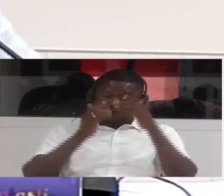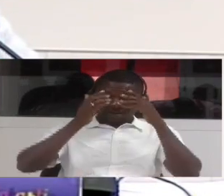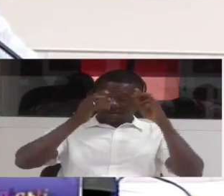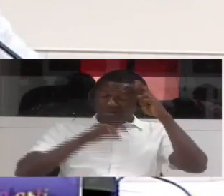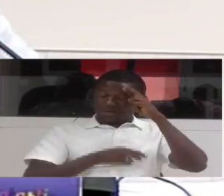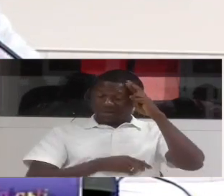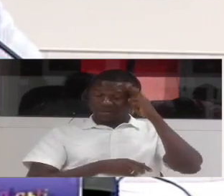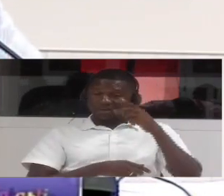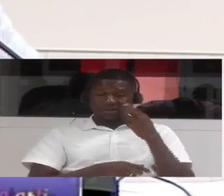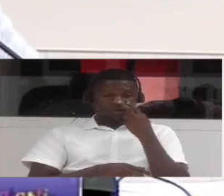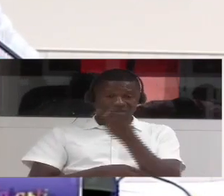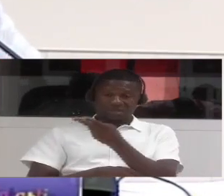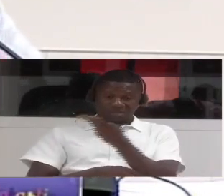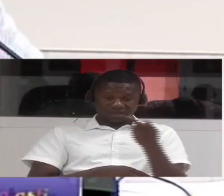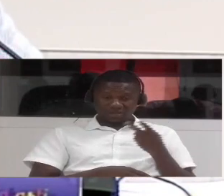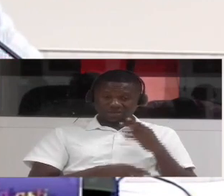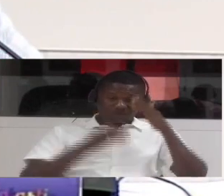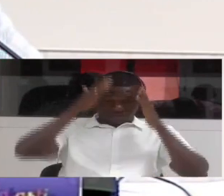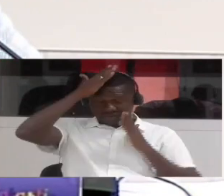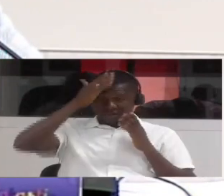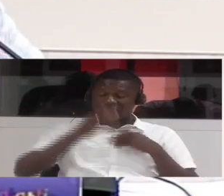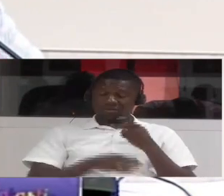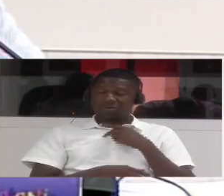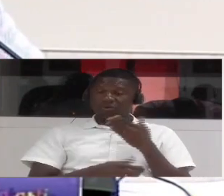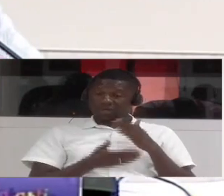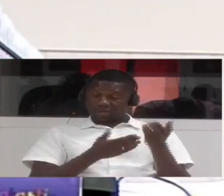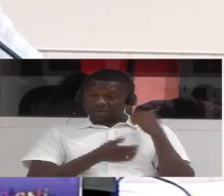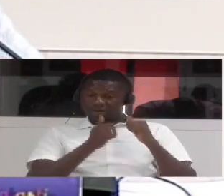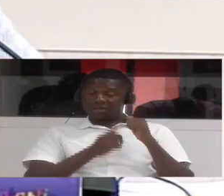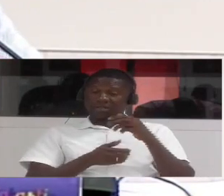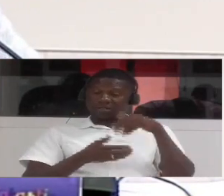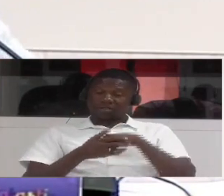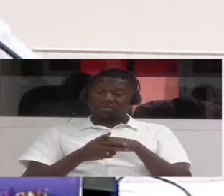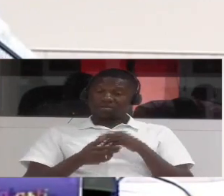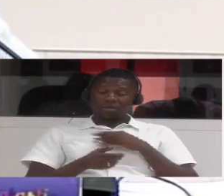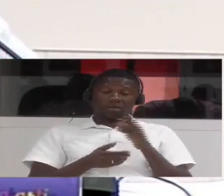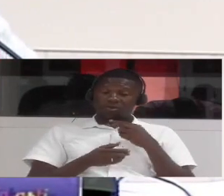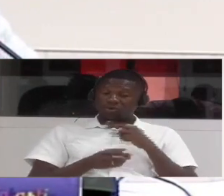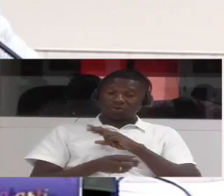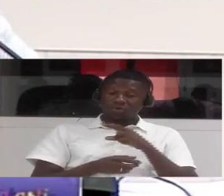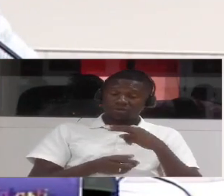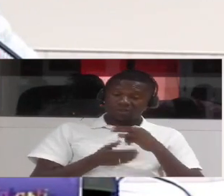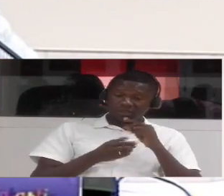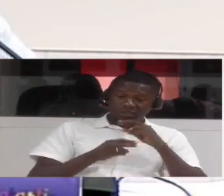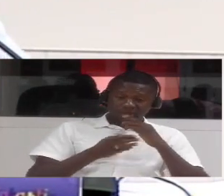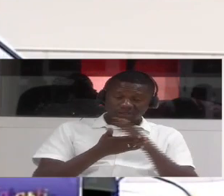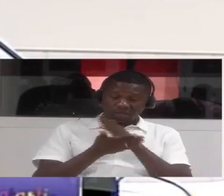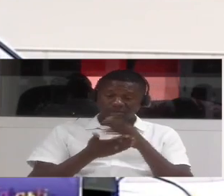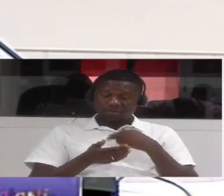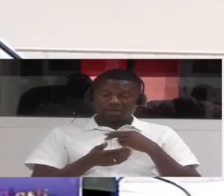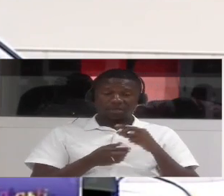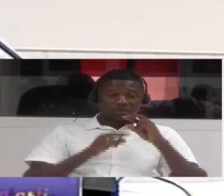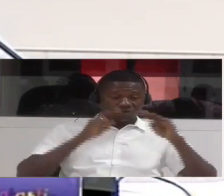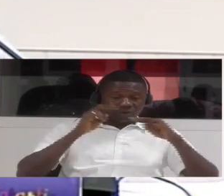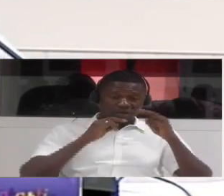we wanted to do. But when we came out eventually, I not only shared my story. In fact, when they wanted to write the